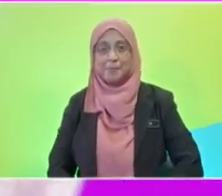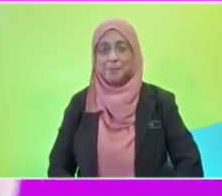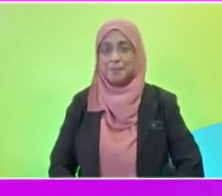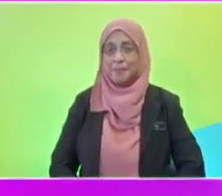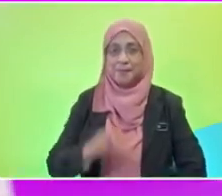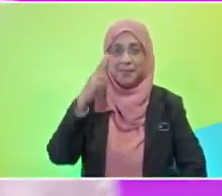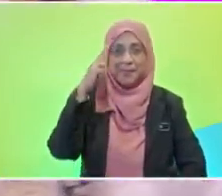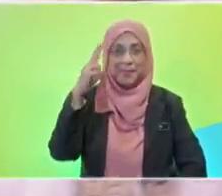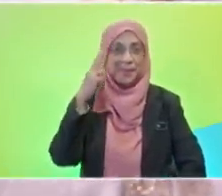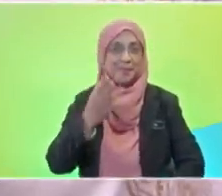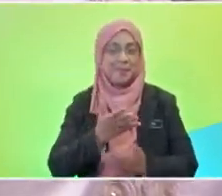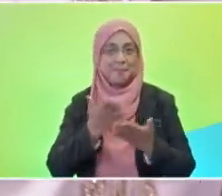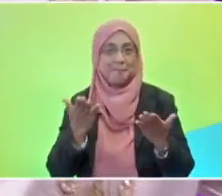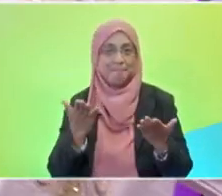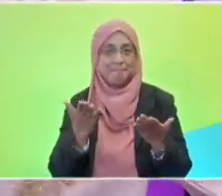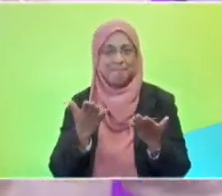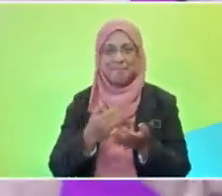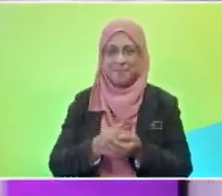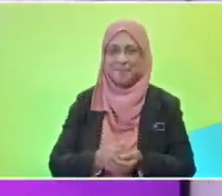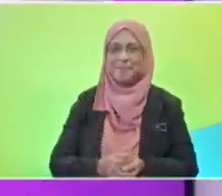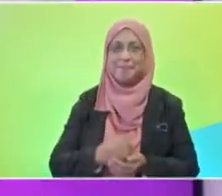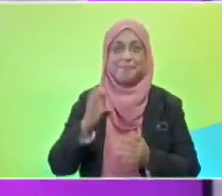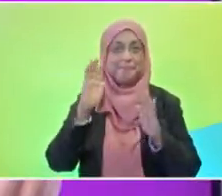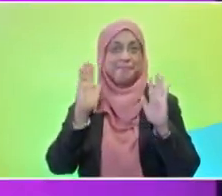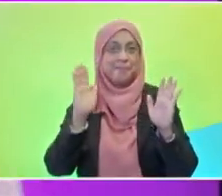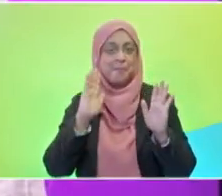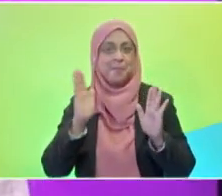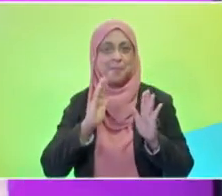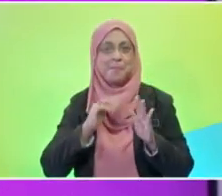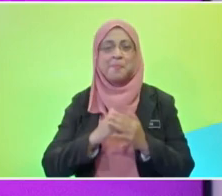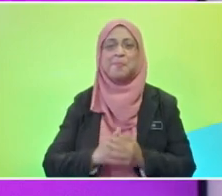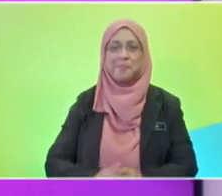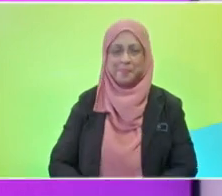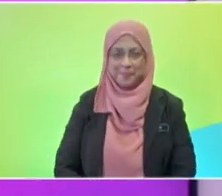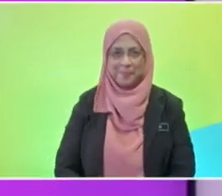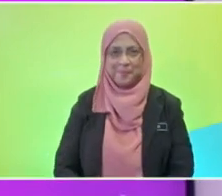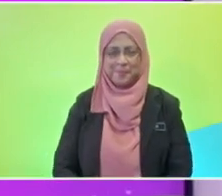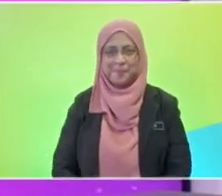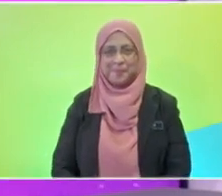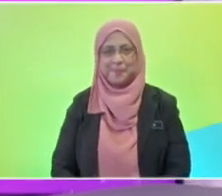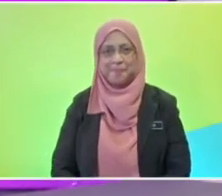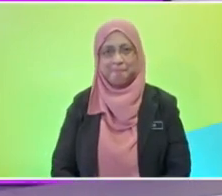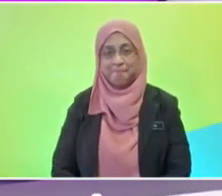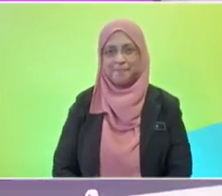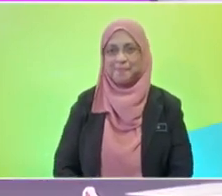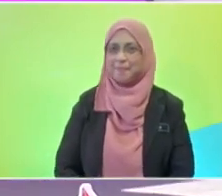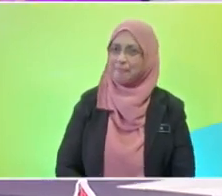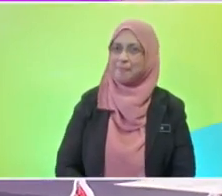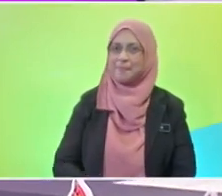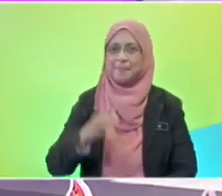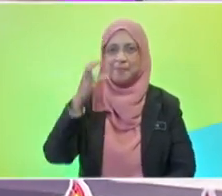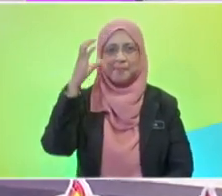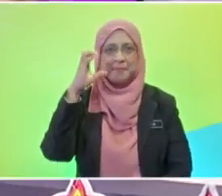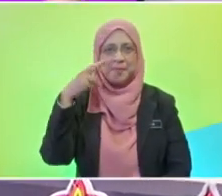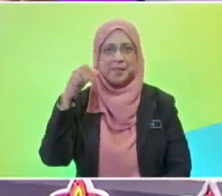Hi everyone. Okay, I can put this back here first. Hi, welcome to Prasekolah on EduwebTV. My name is Chris MJ, and